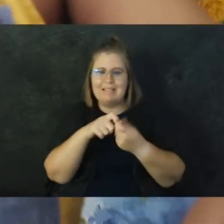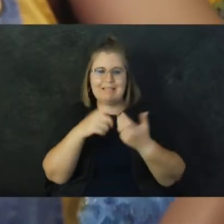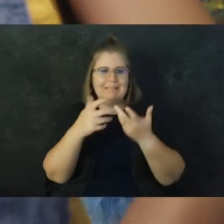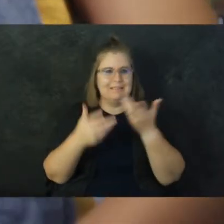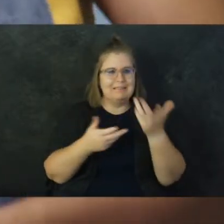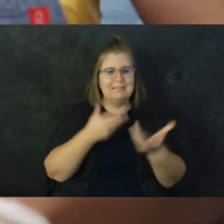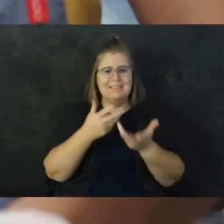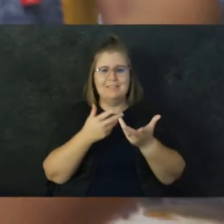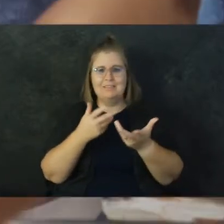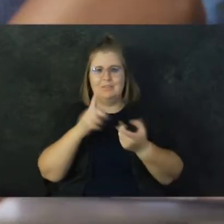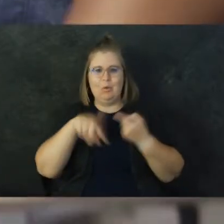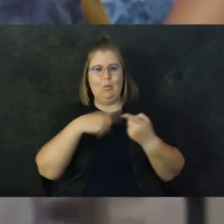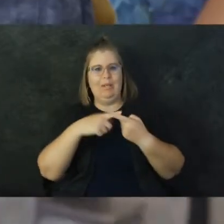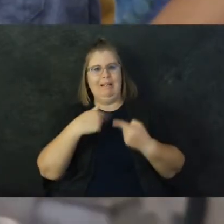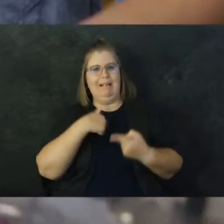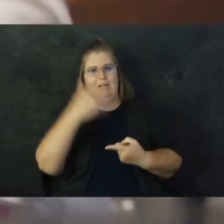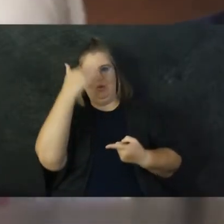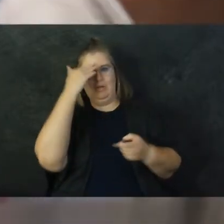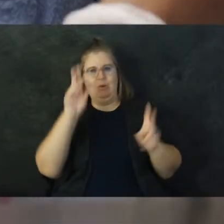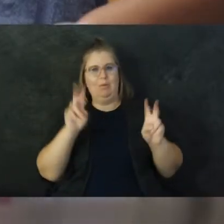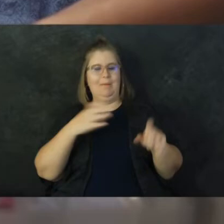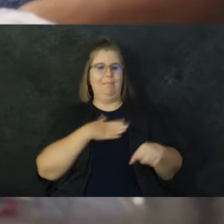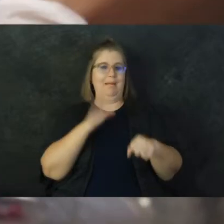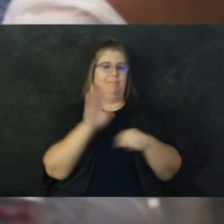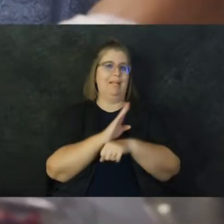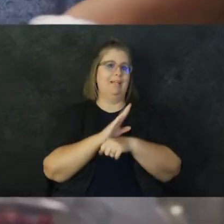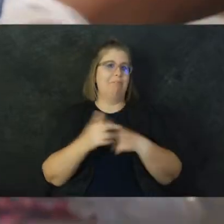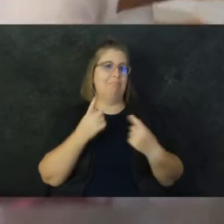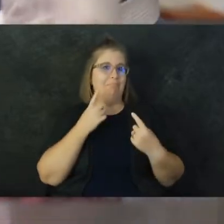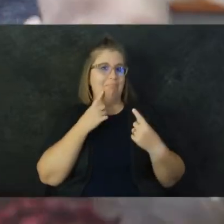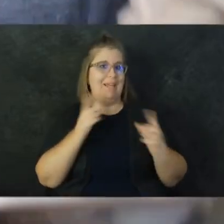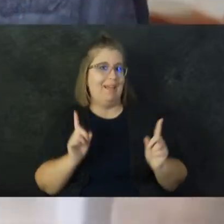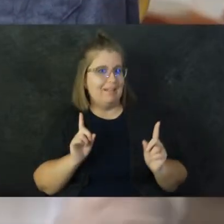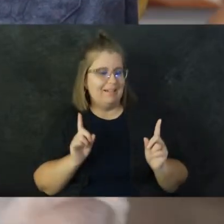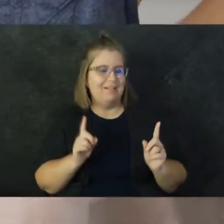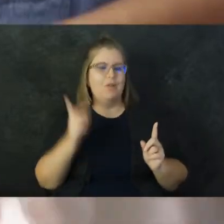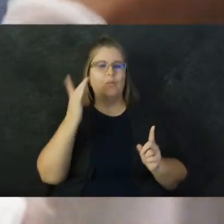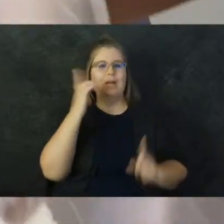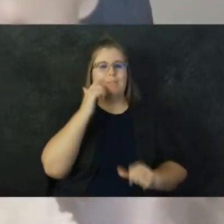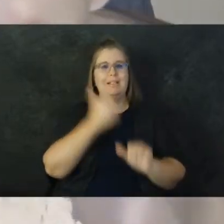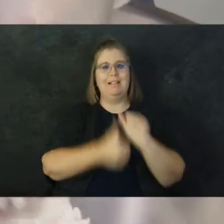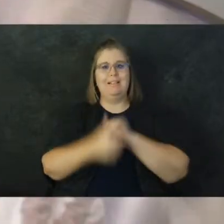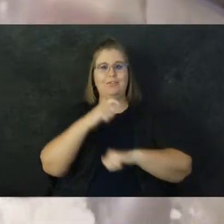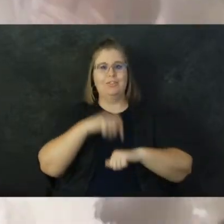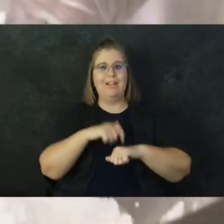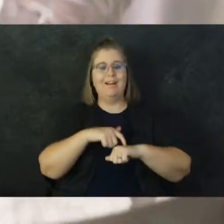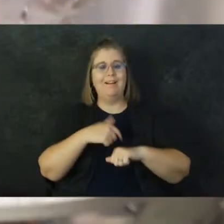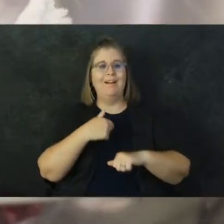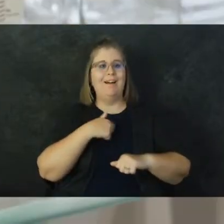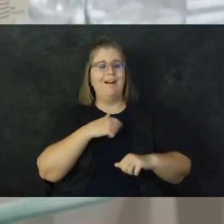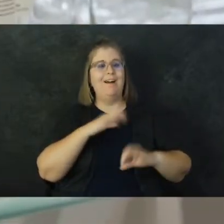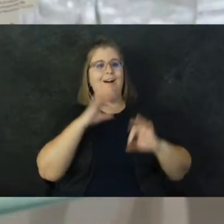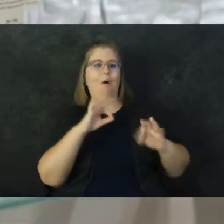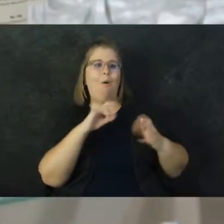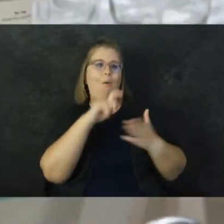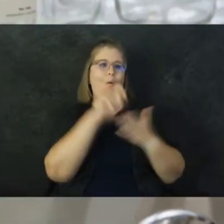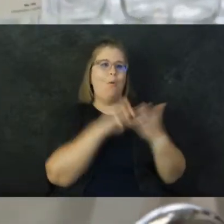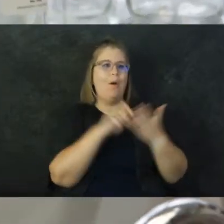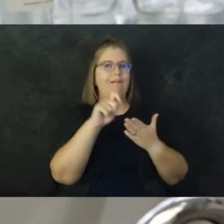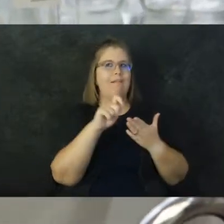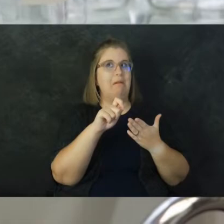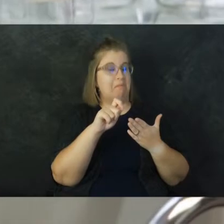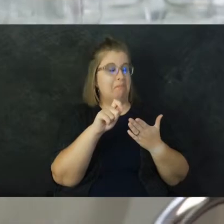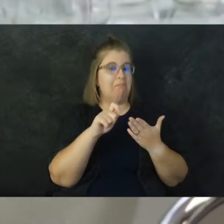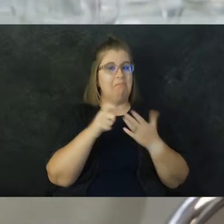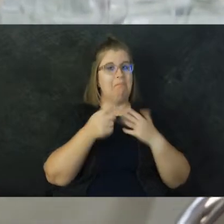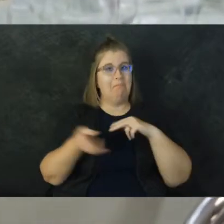guess, what the scale of measure is for me in terms of when I will know that my business has made it, because each time I achieve a milestone, I sort